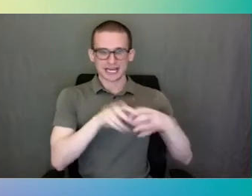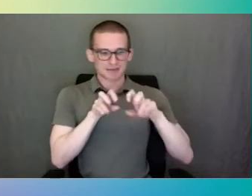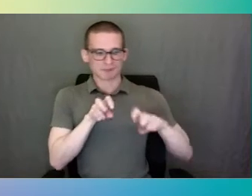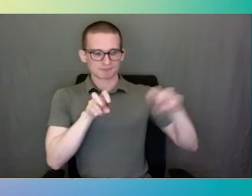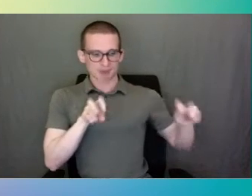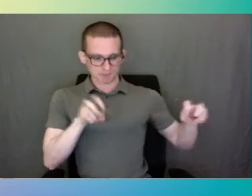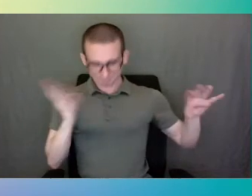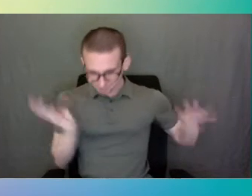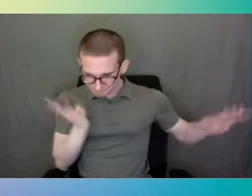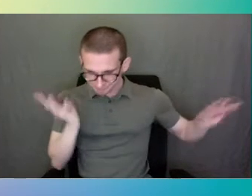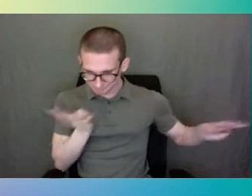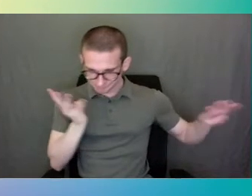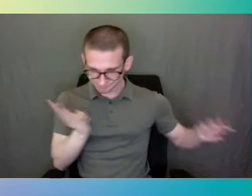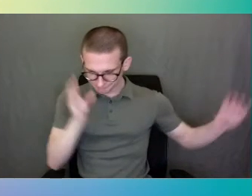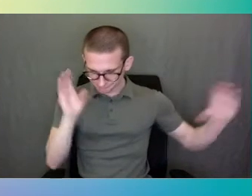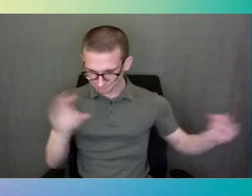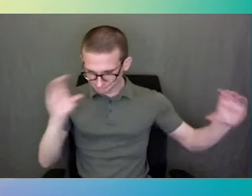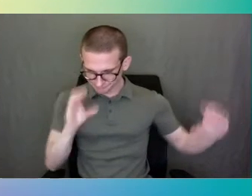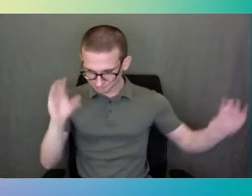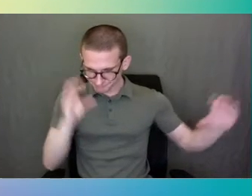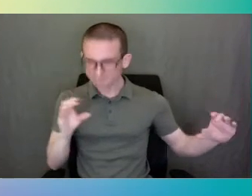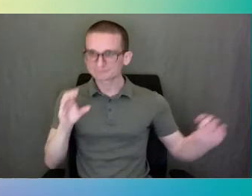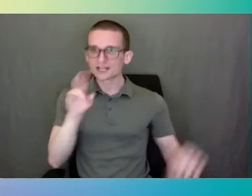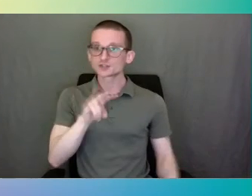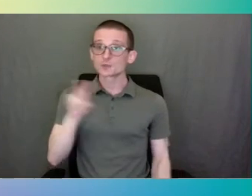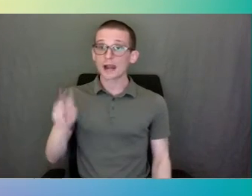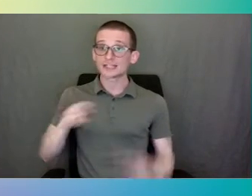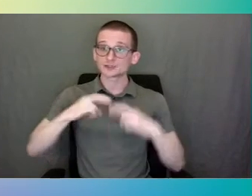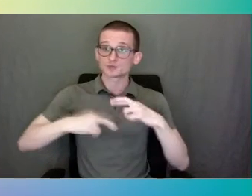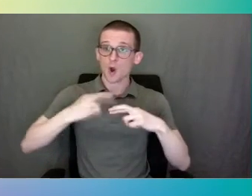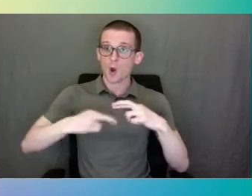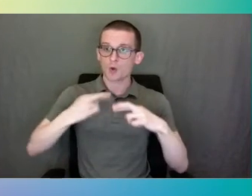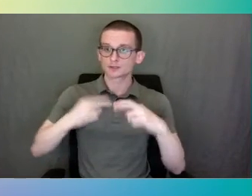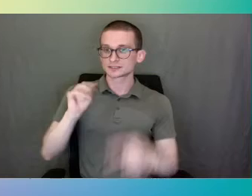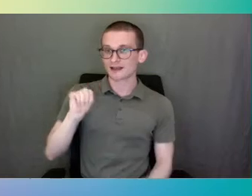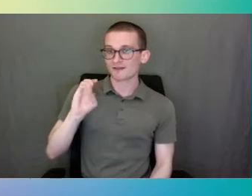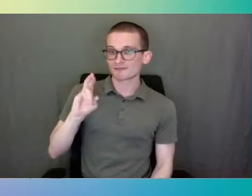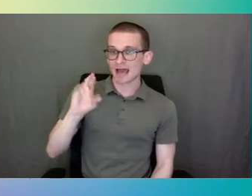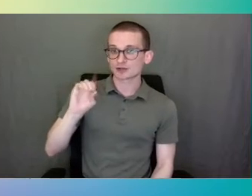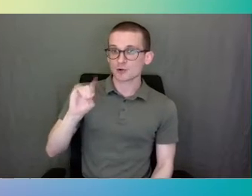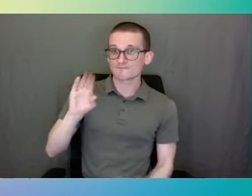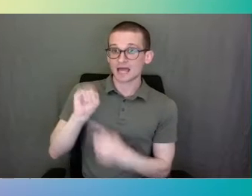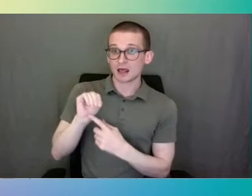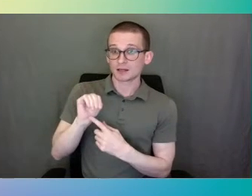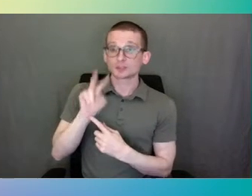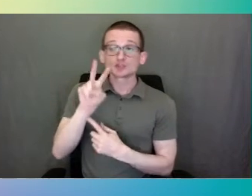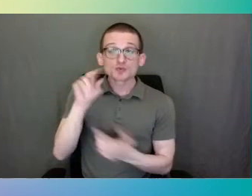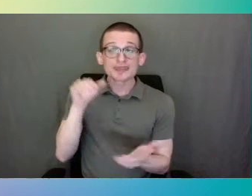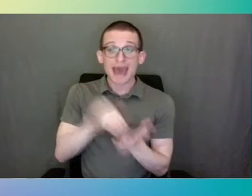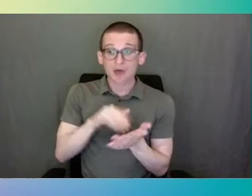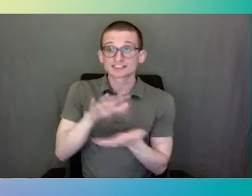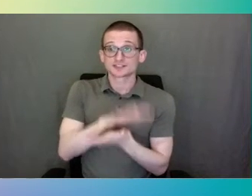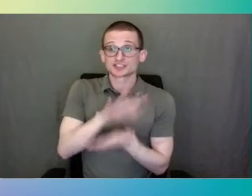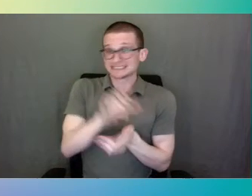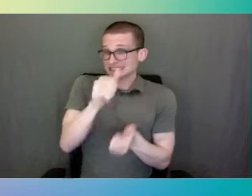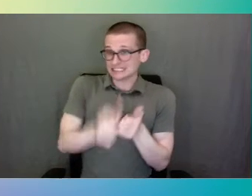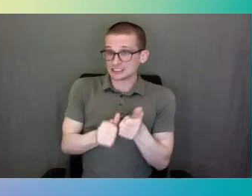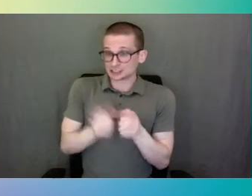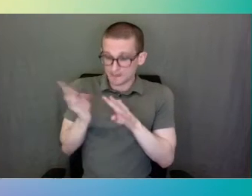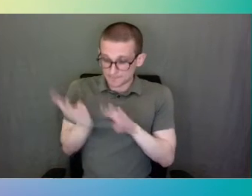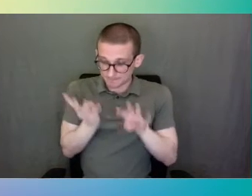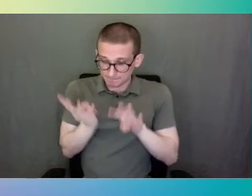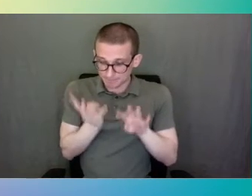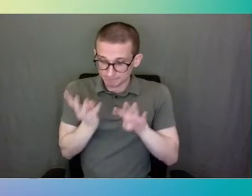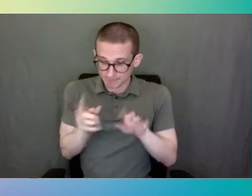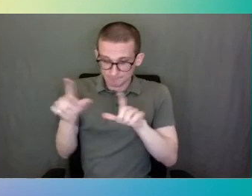just kept scrolling through 22 rolls of microfilm, 2,000 sheets a roll. And finally, I saw at the top of the page the